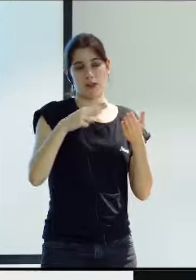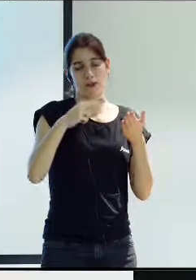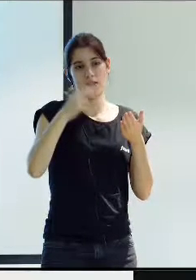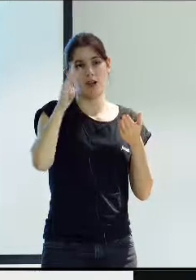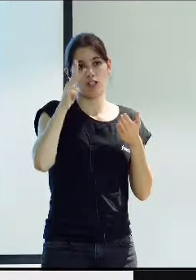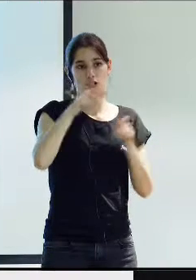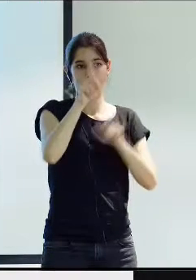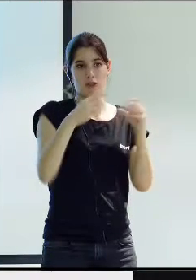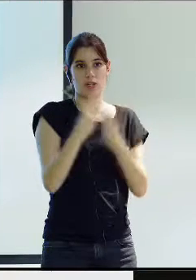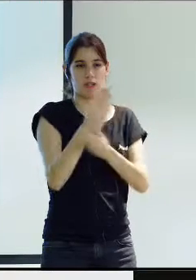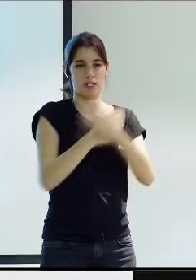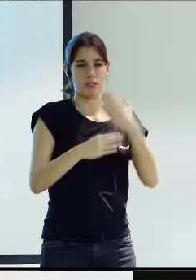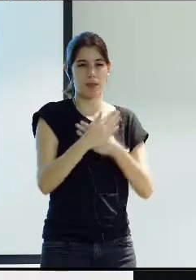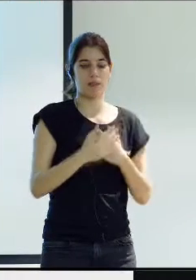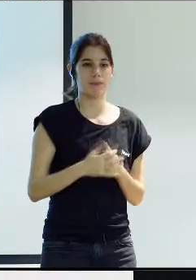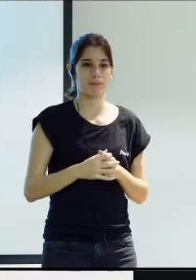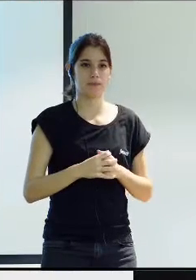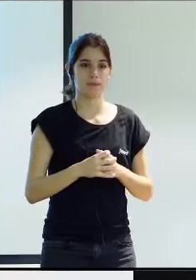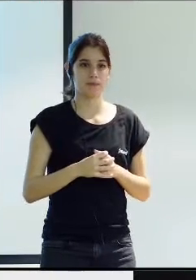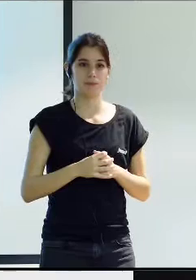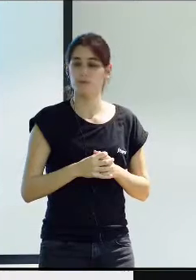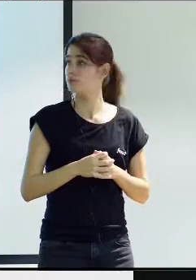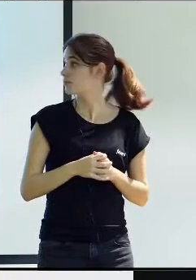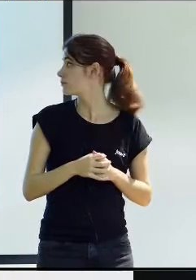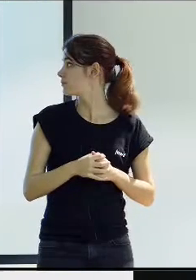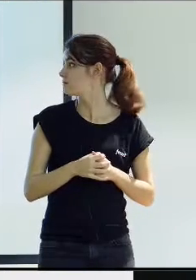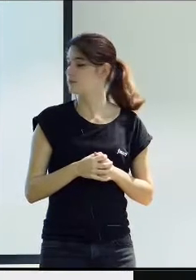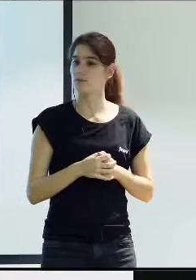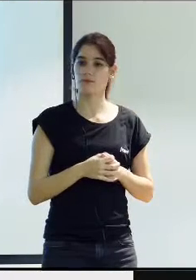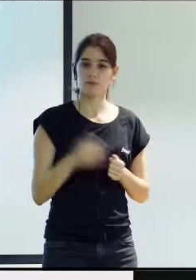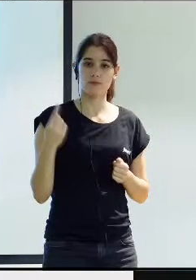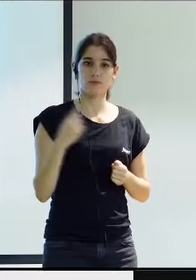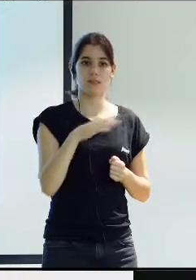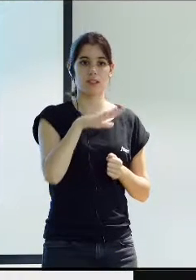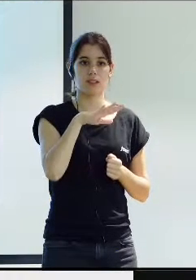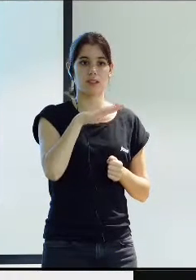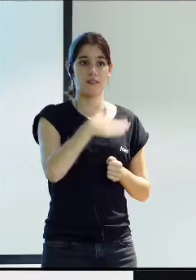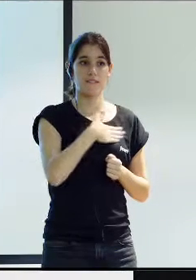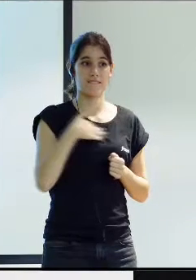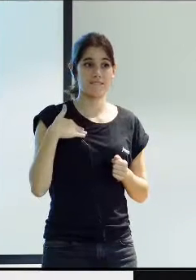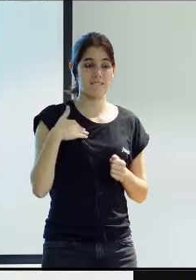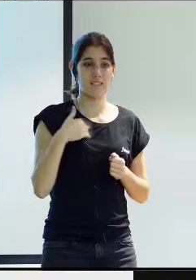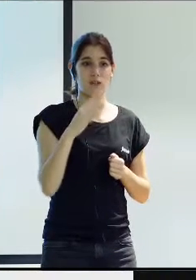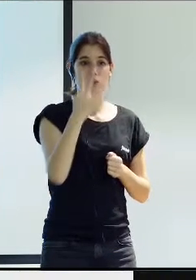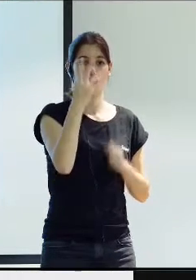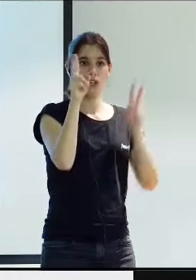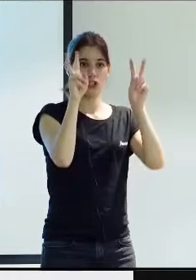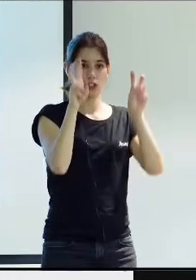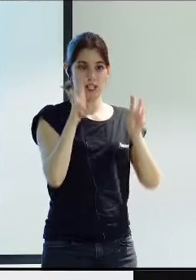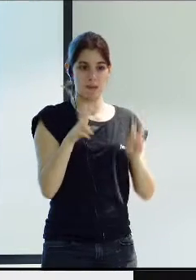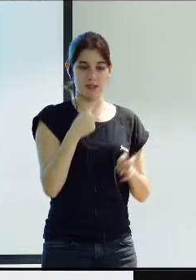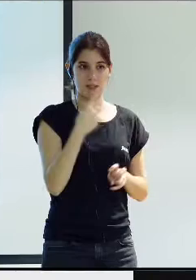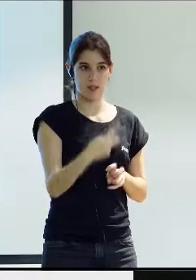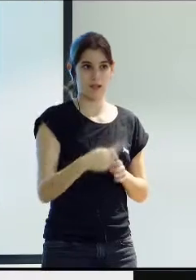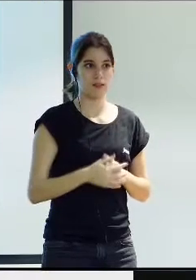there are 4 things that I would like to highlight, and that is that